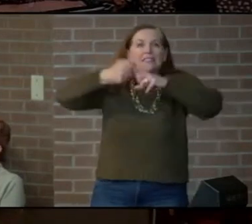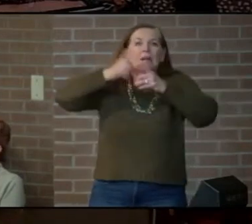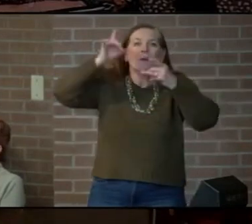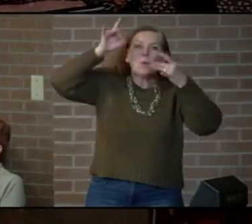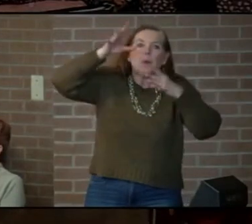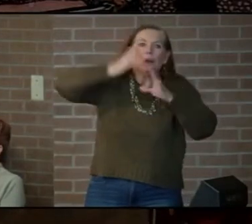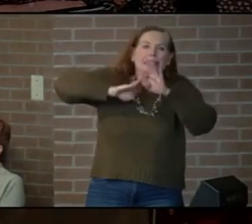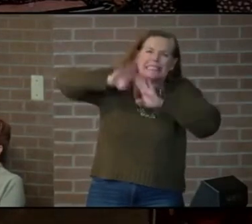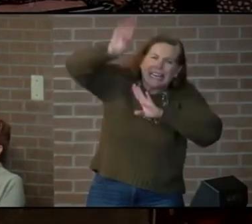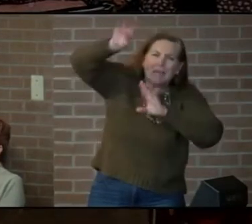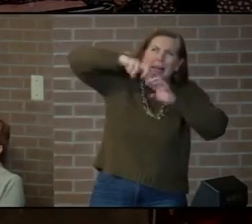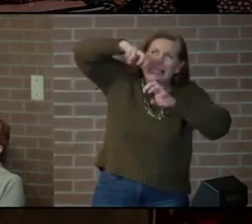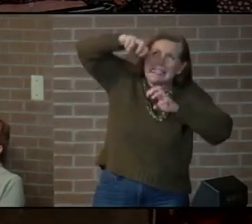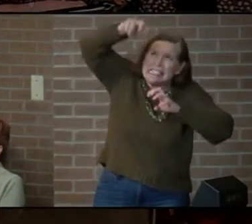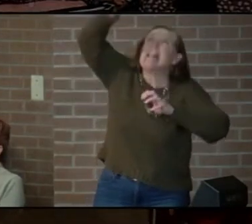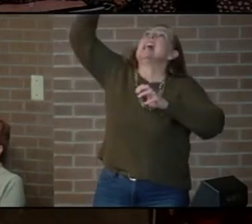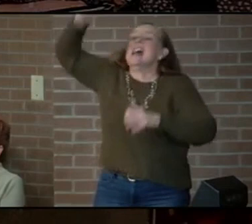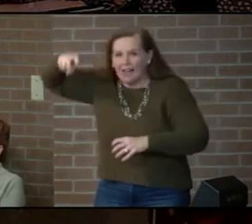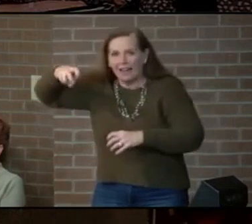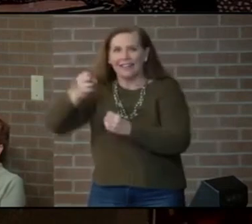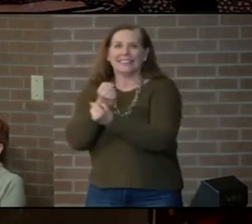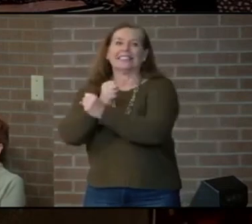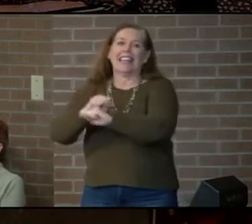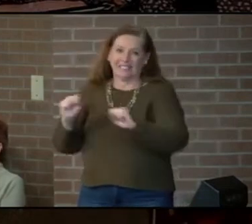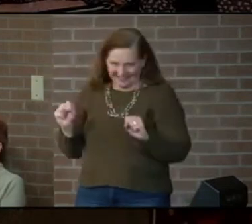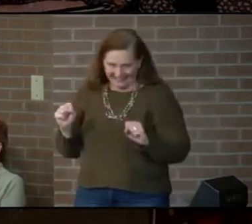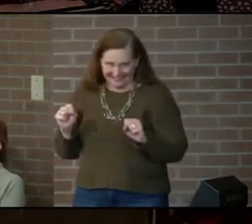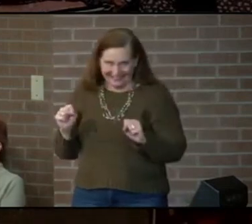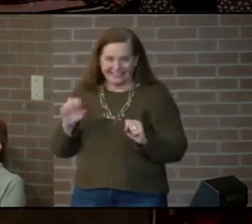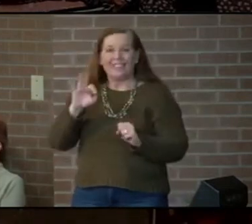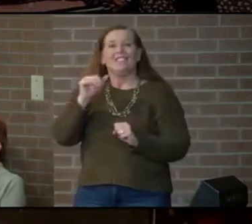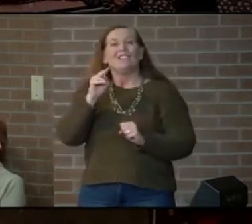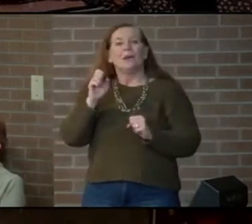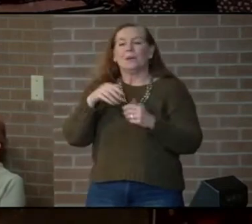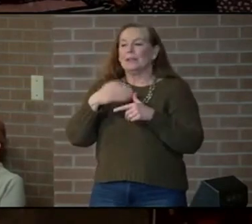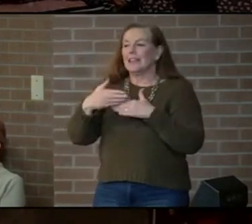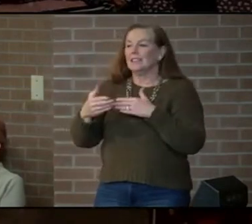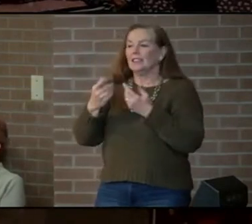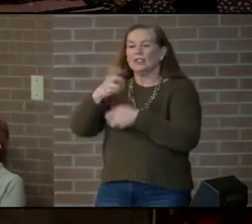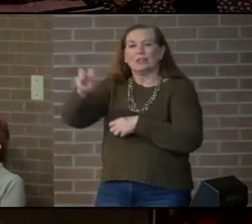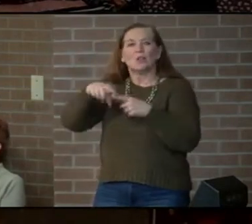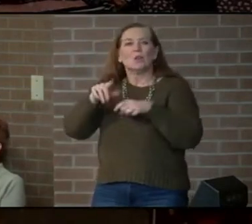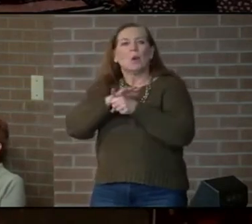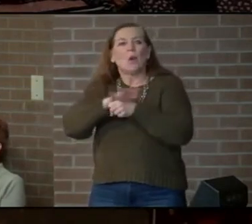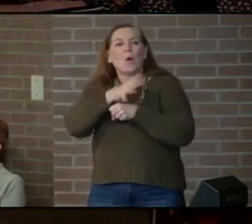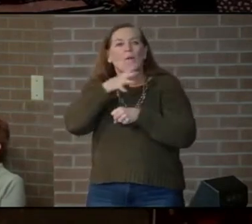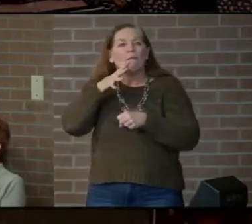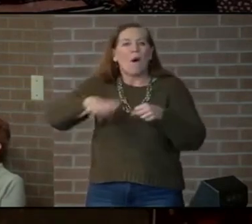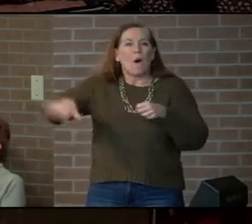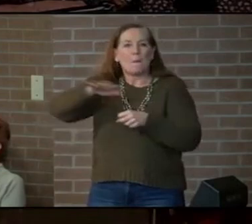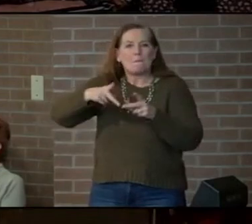steep slopes and into safety. Fiona was then transferred to a local farm park, where she is now,